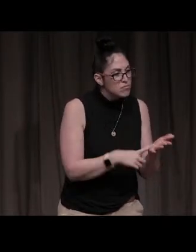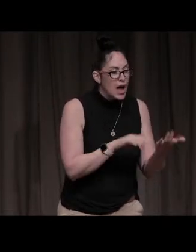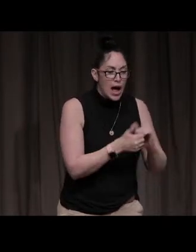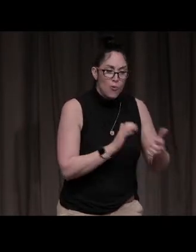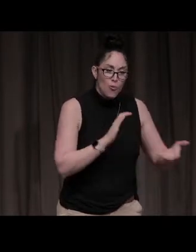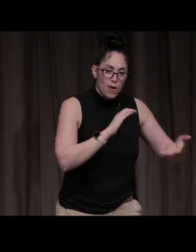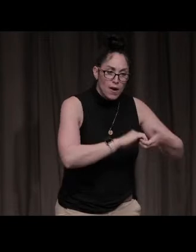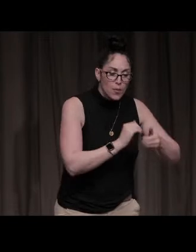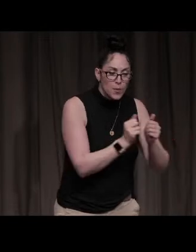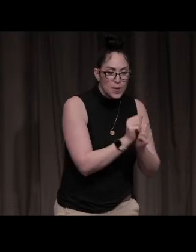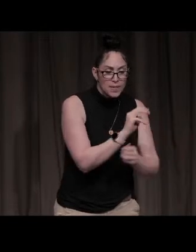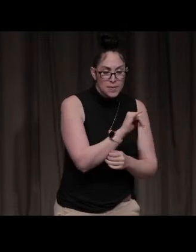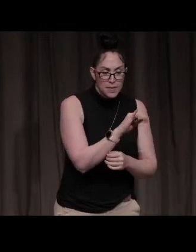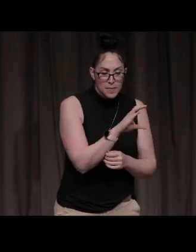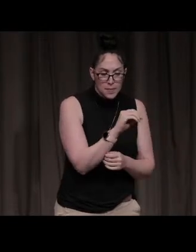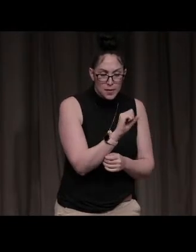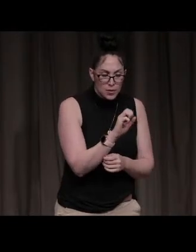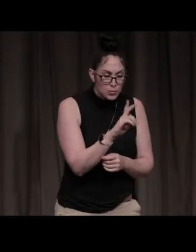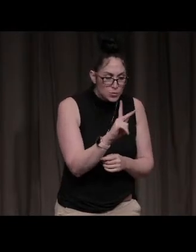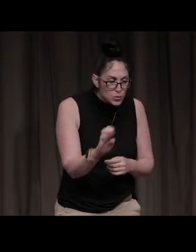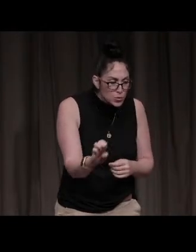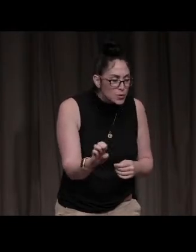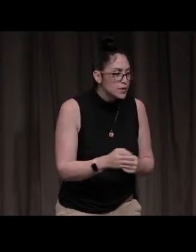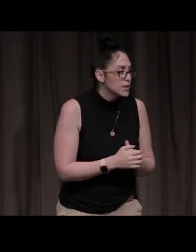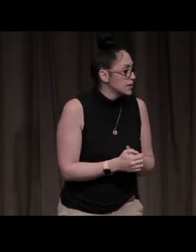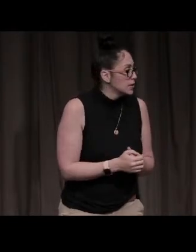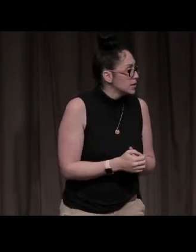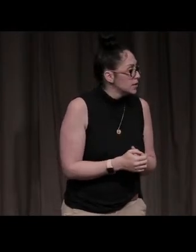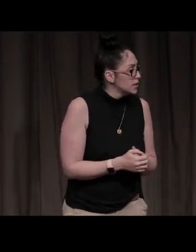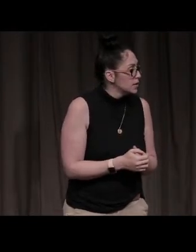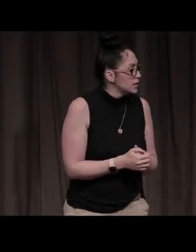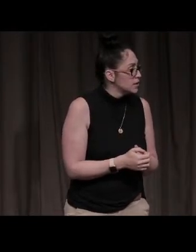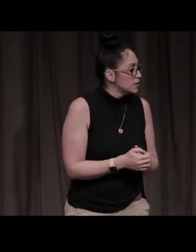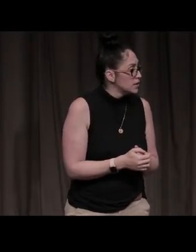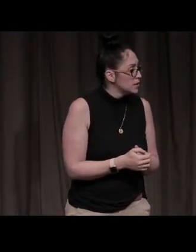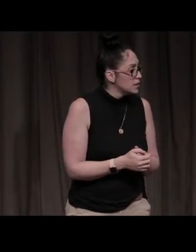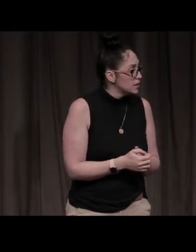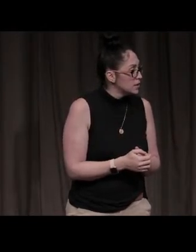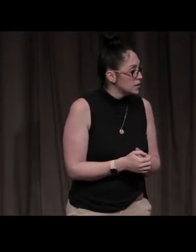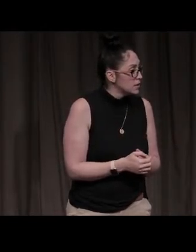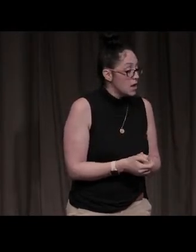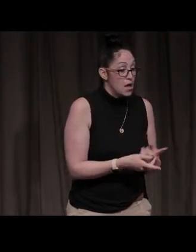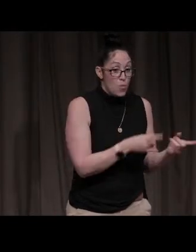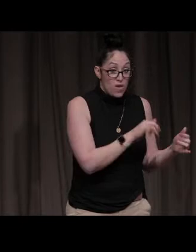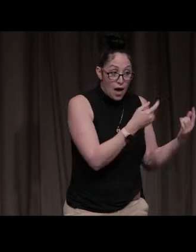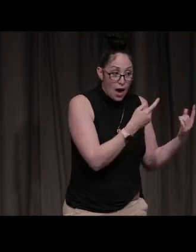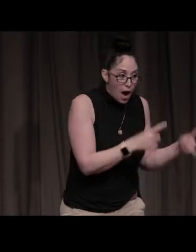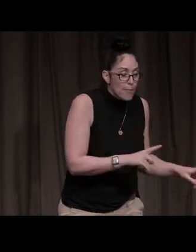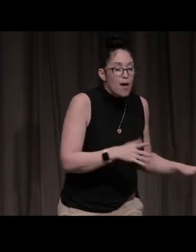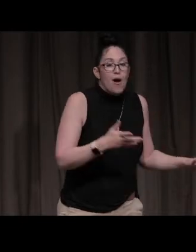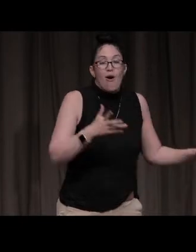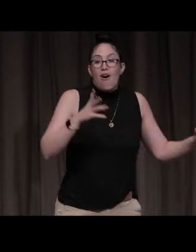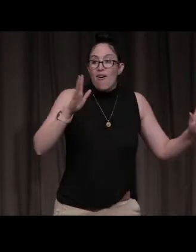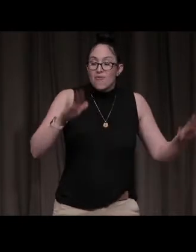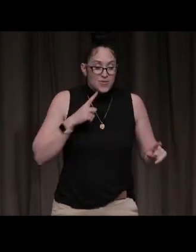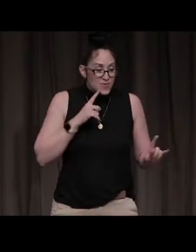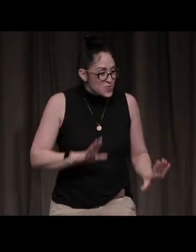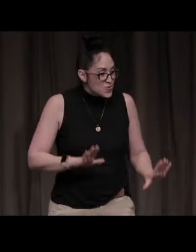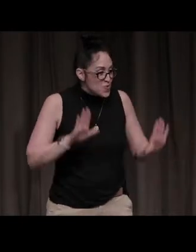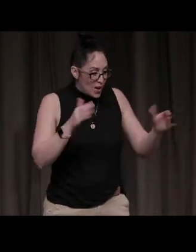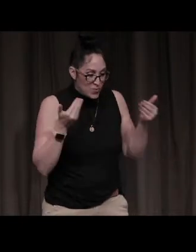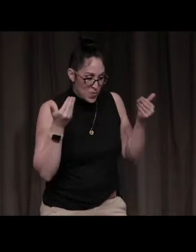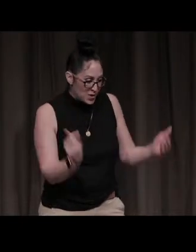Miccosukee, and when Felipe came in, that was, just the light bulb, like, okay, this is great, let's start this first step